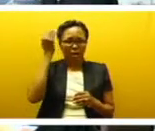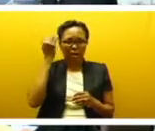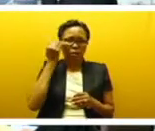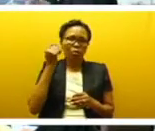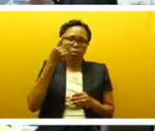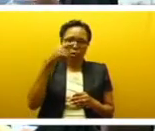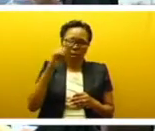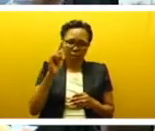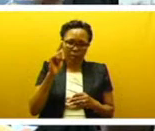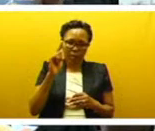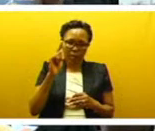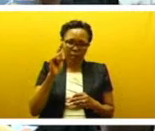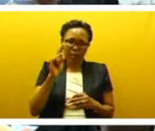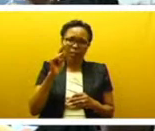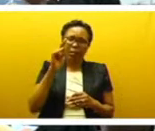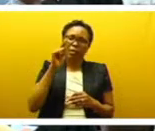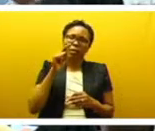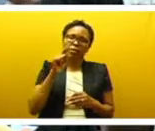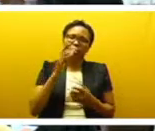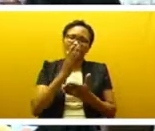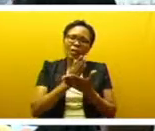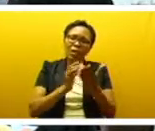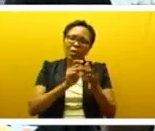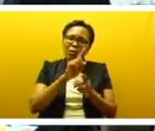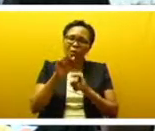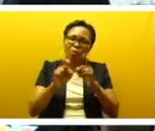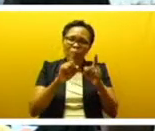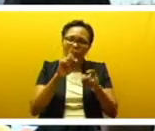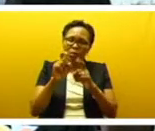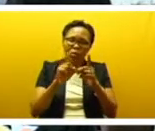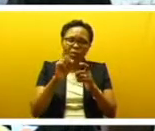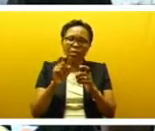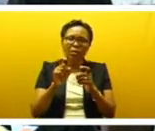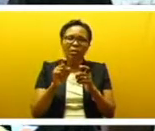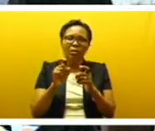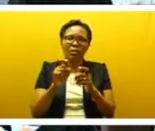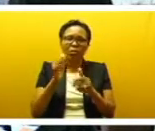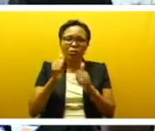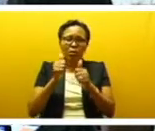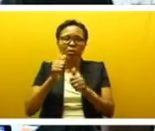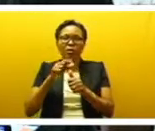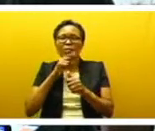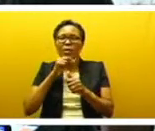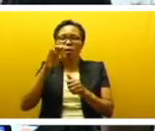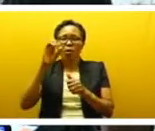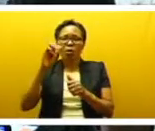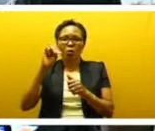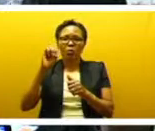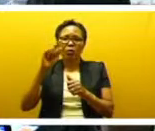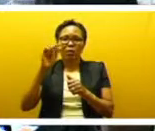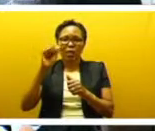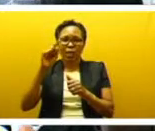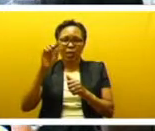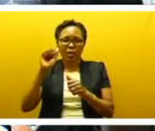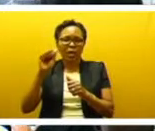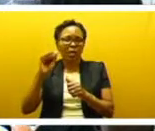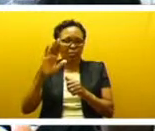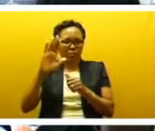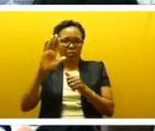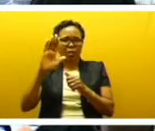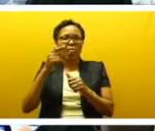questions put to Mr. Mtata. They will respond with their rejoinder. With the rejoinder? Yes. Oh, okay,